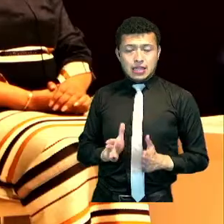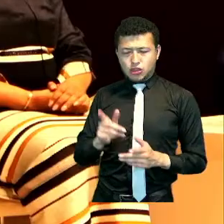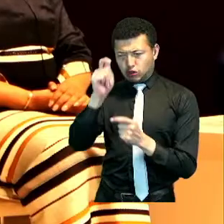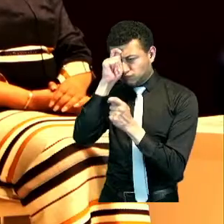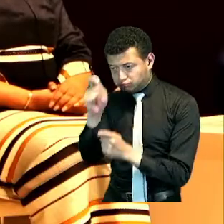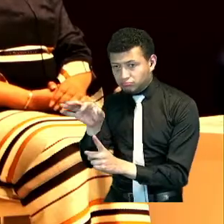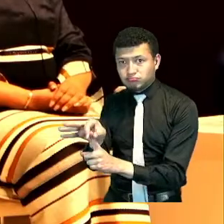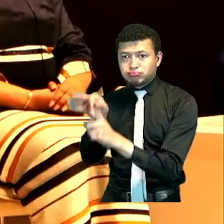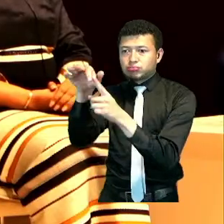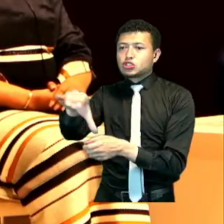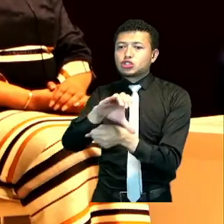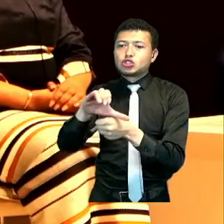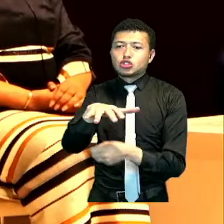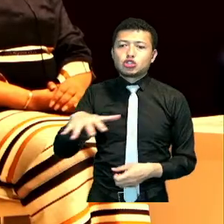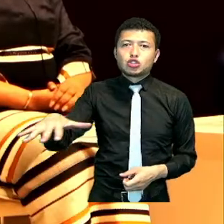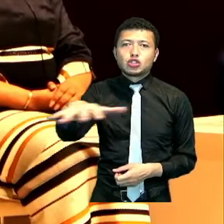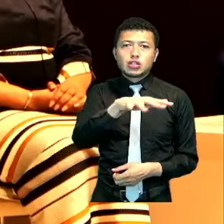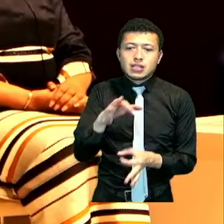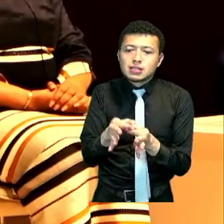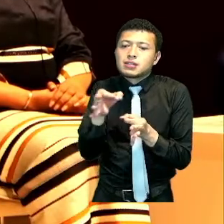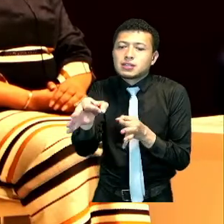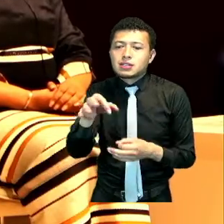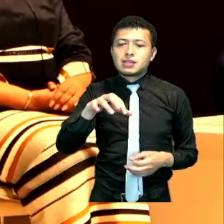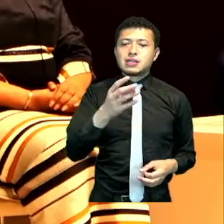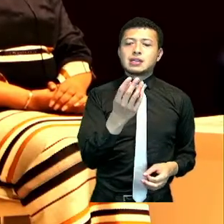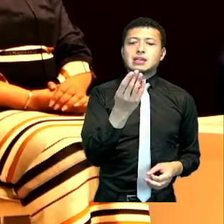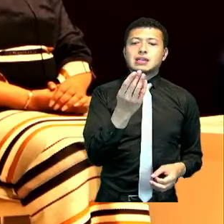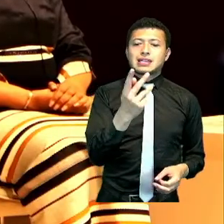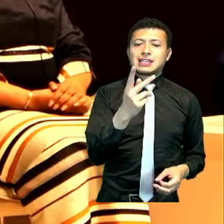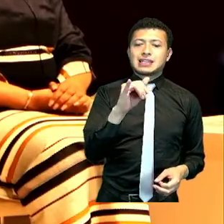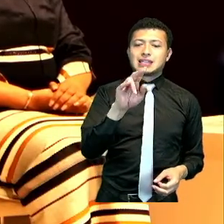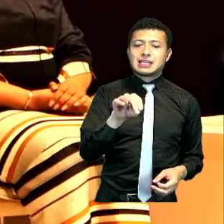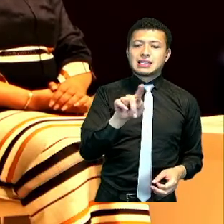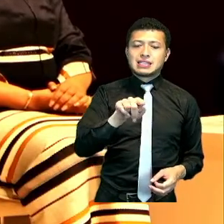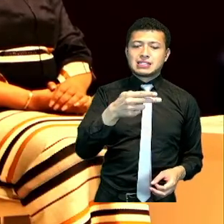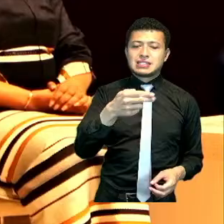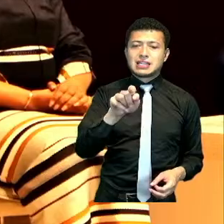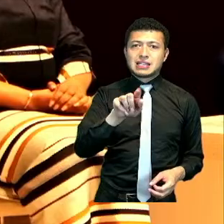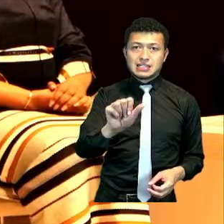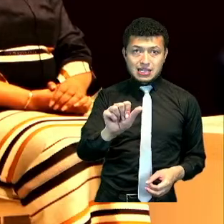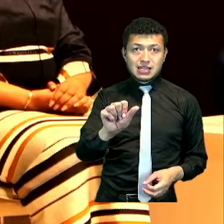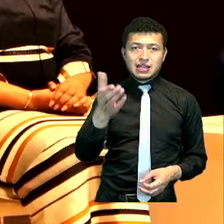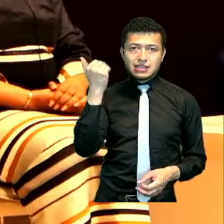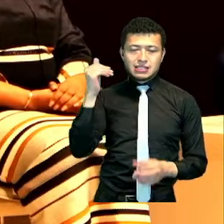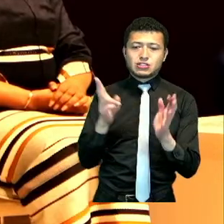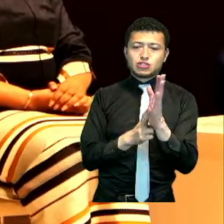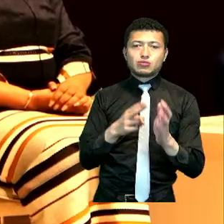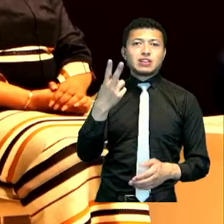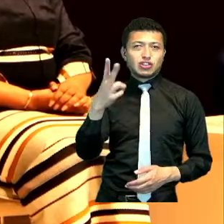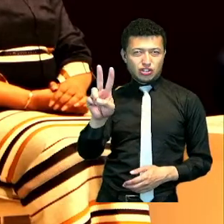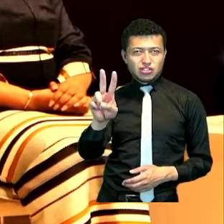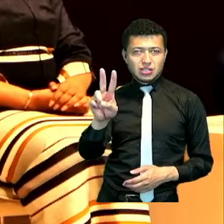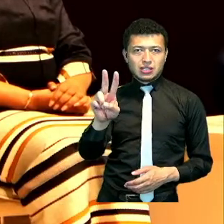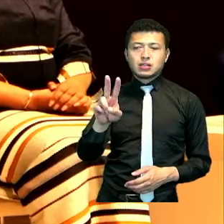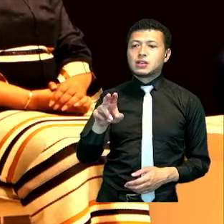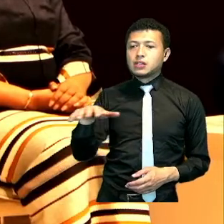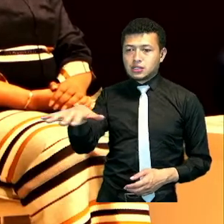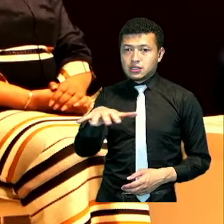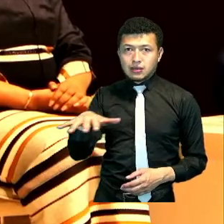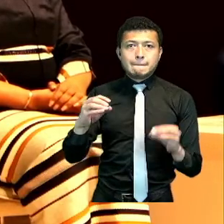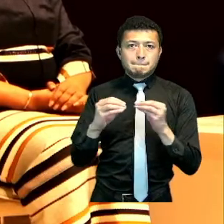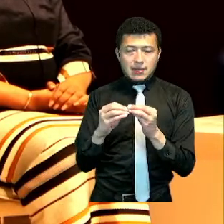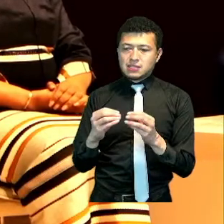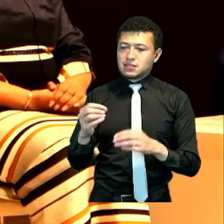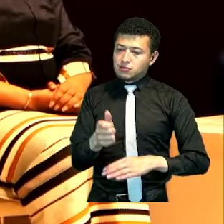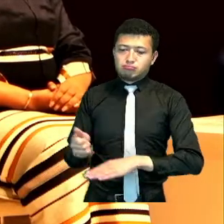honorary senator elected in Kinshasa from 2007 to 2012, and president of the Sociocultural Commission